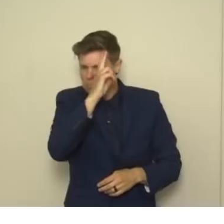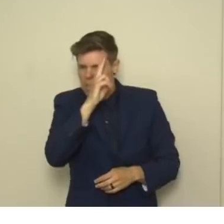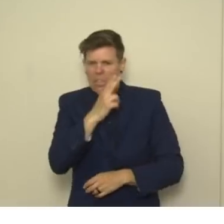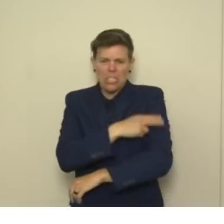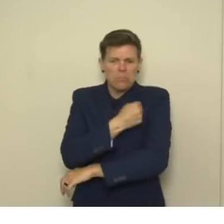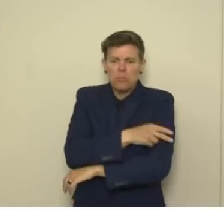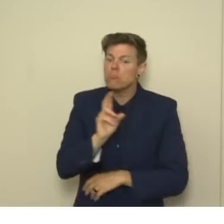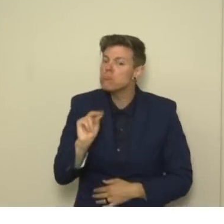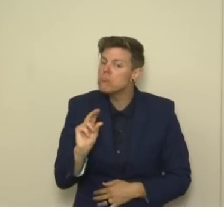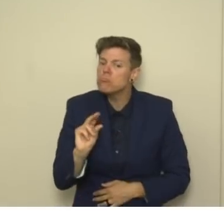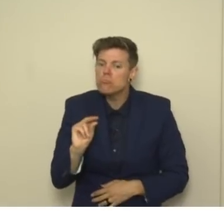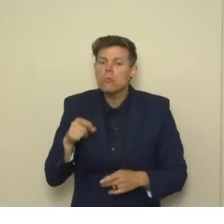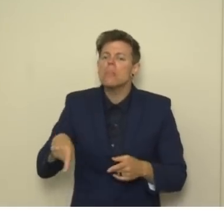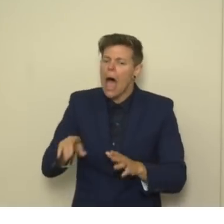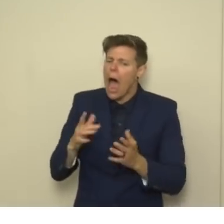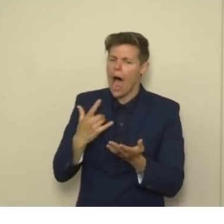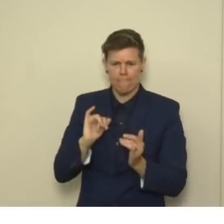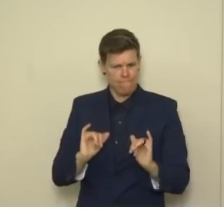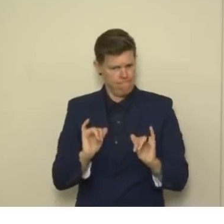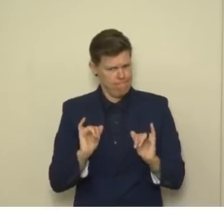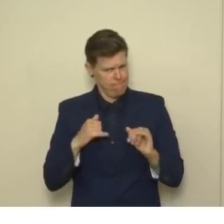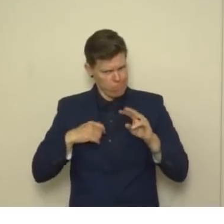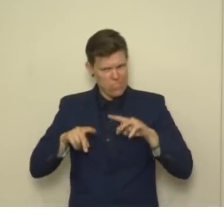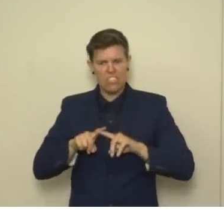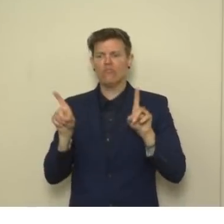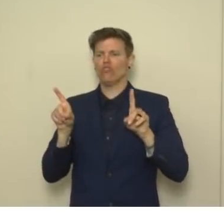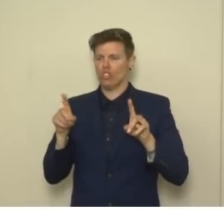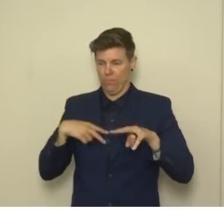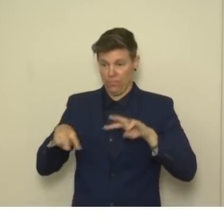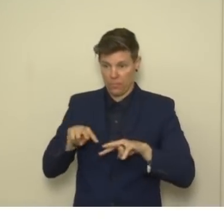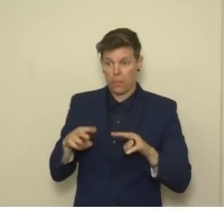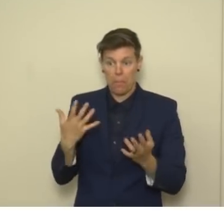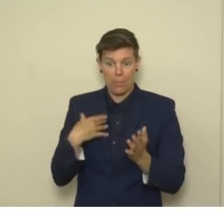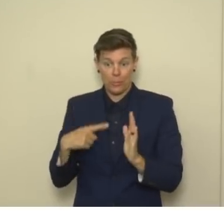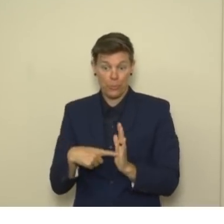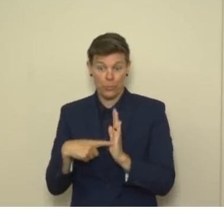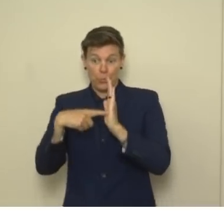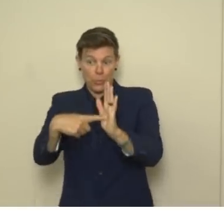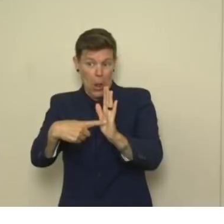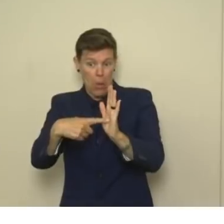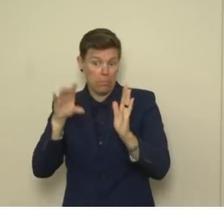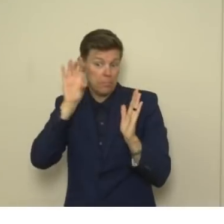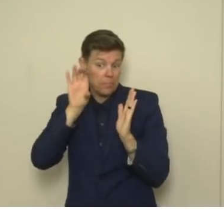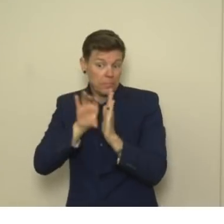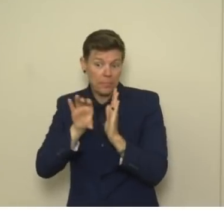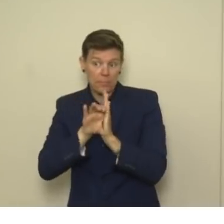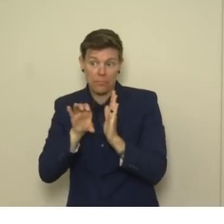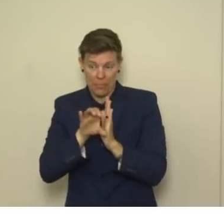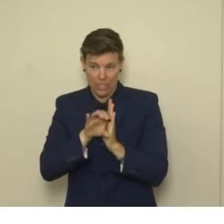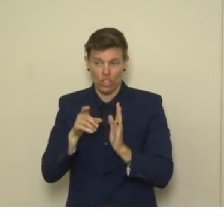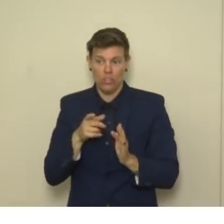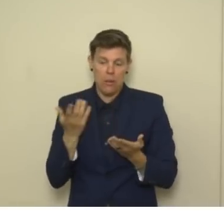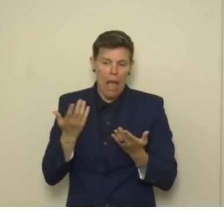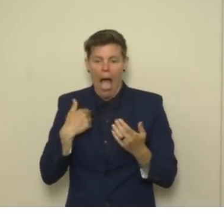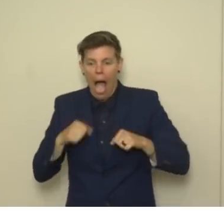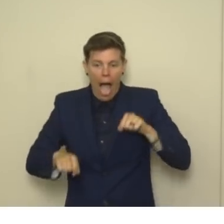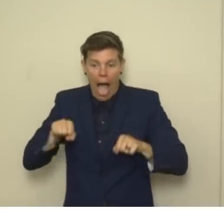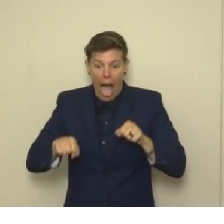put this picture in today. The next slide, it's just a little bit more about masks. There's a great